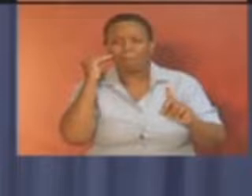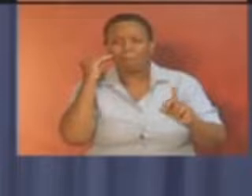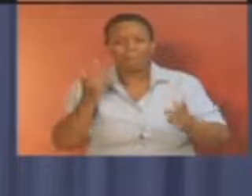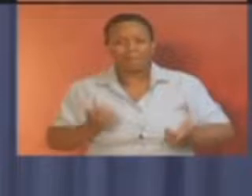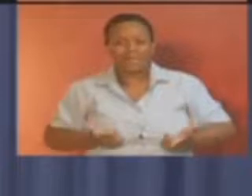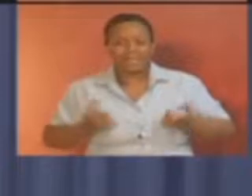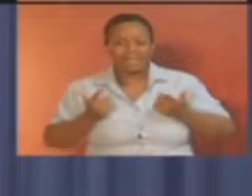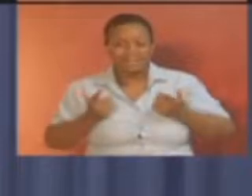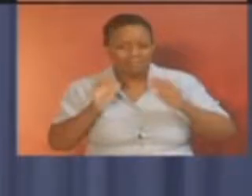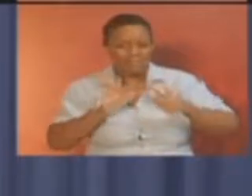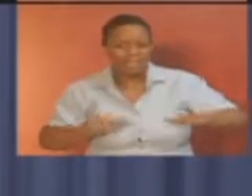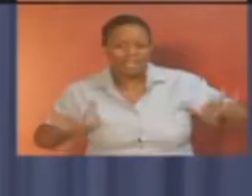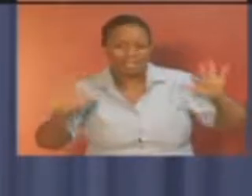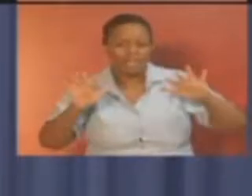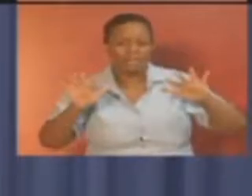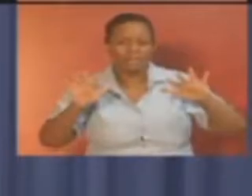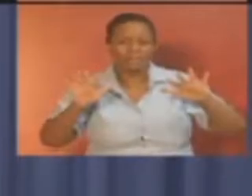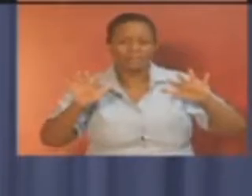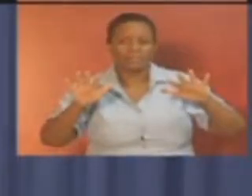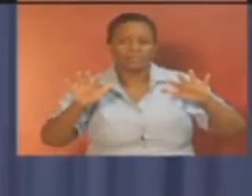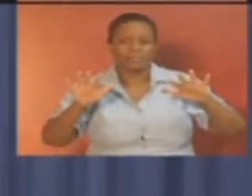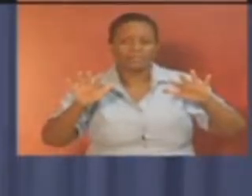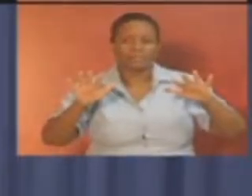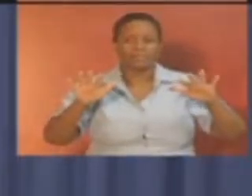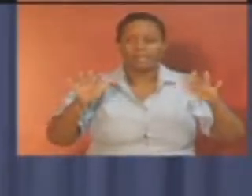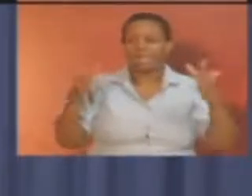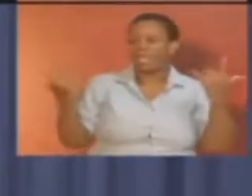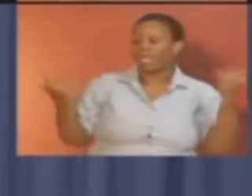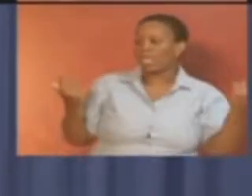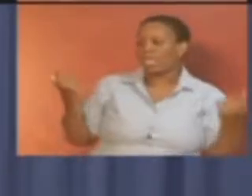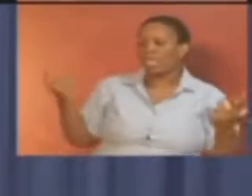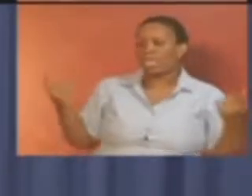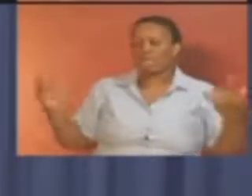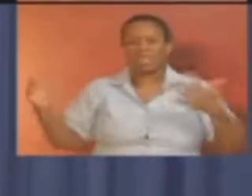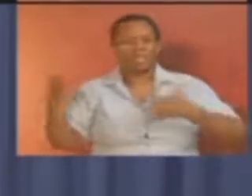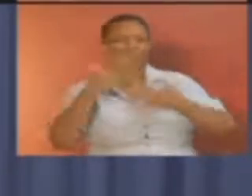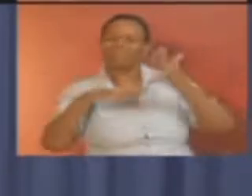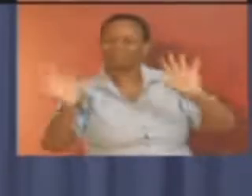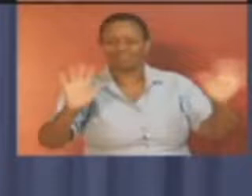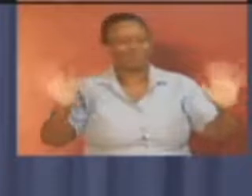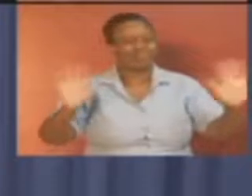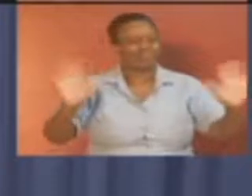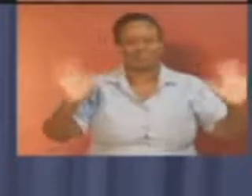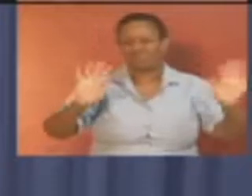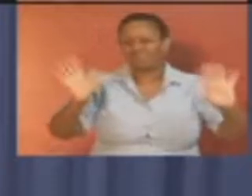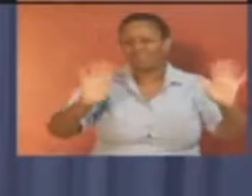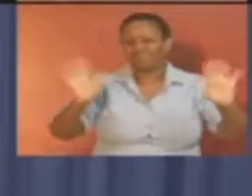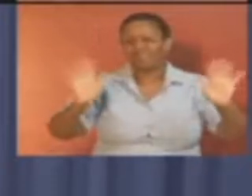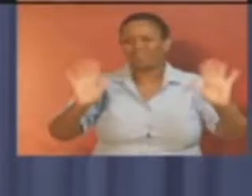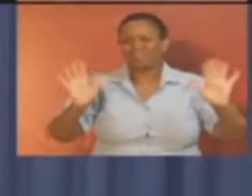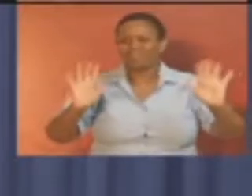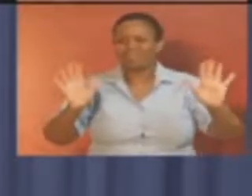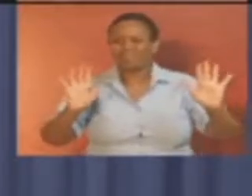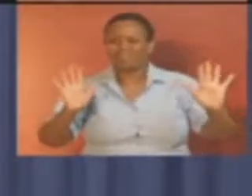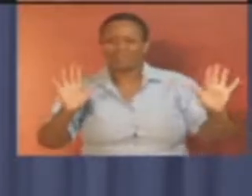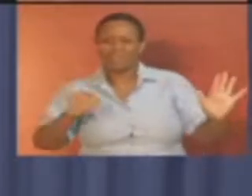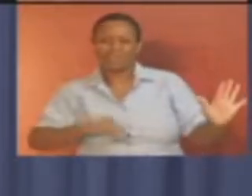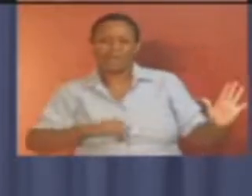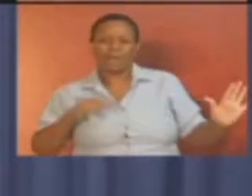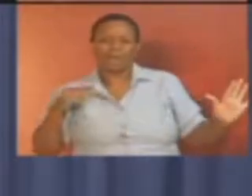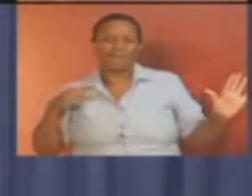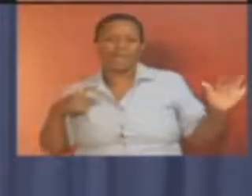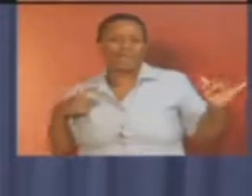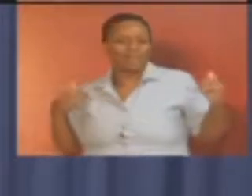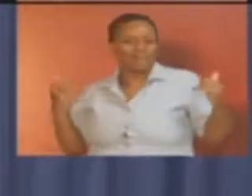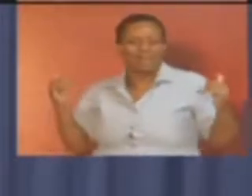Trotman is saying, people are now making deathbed admissions. I had a party, I went to a party, I had a